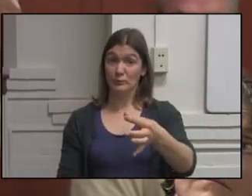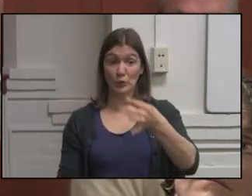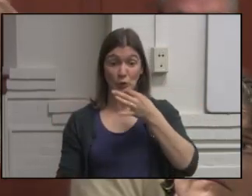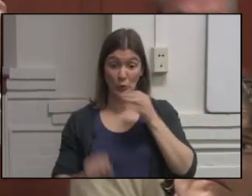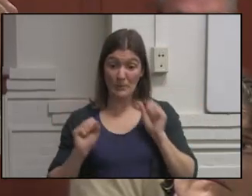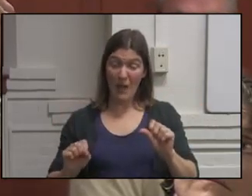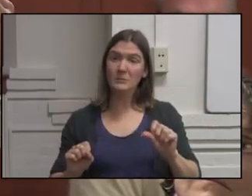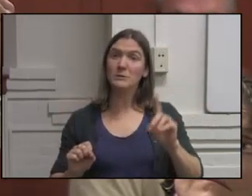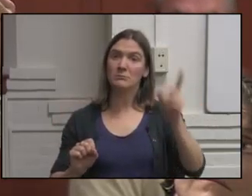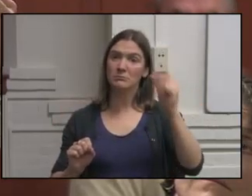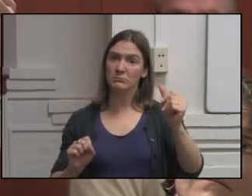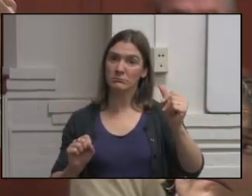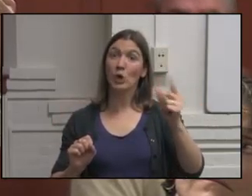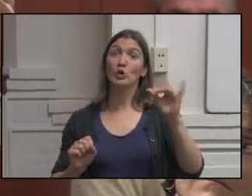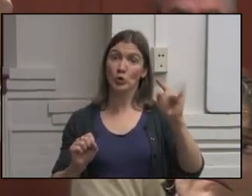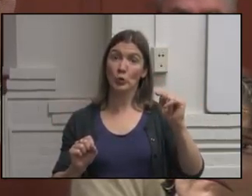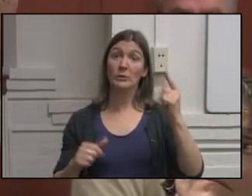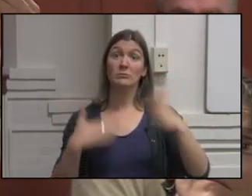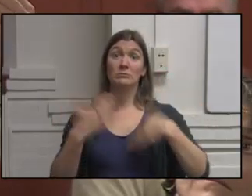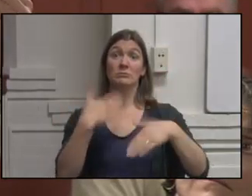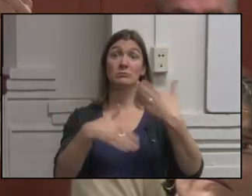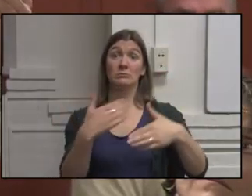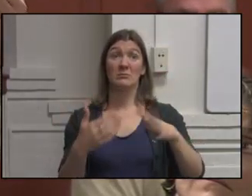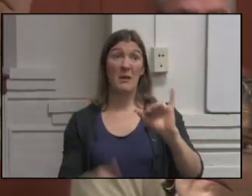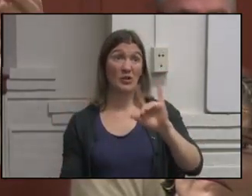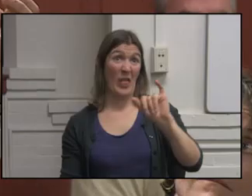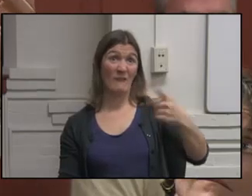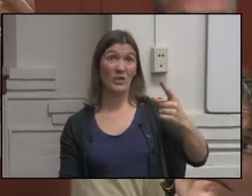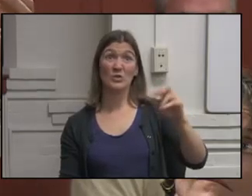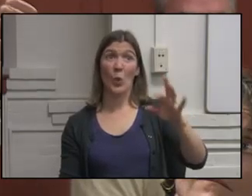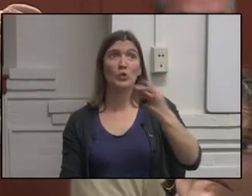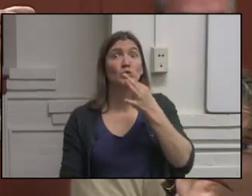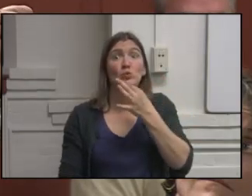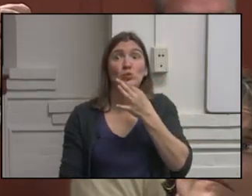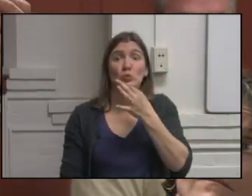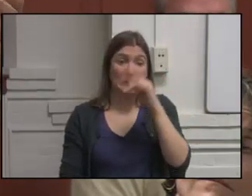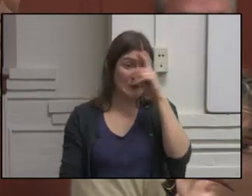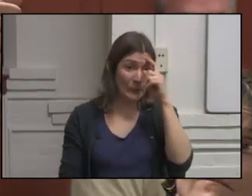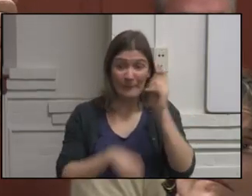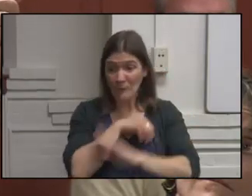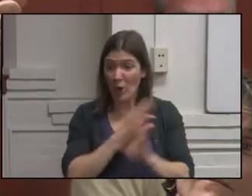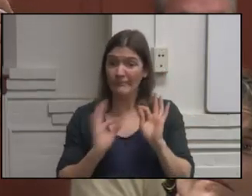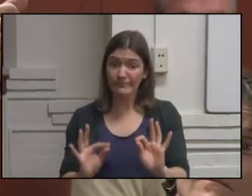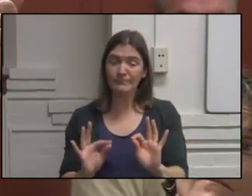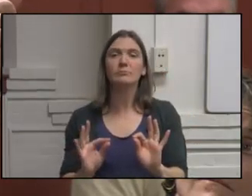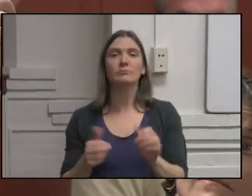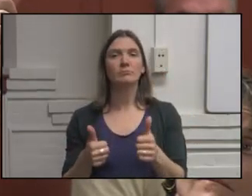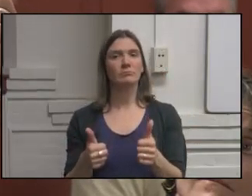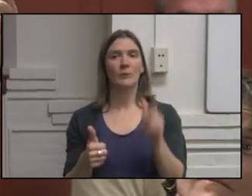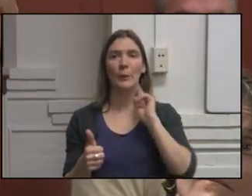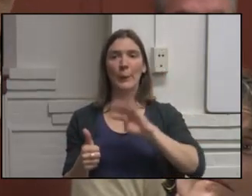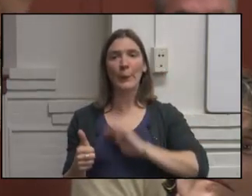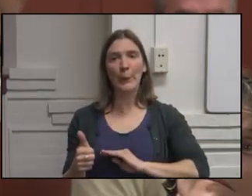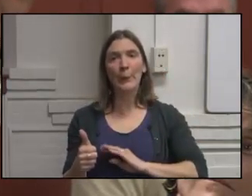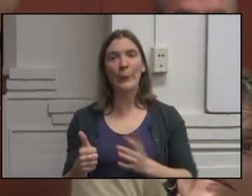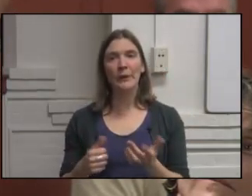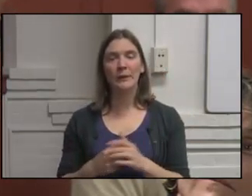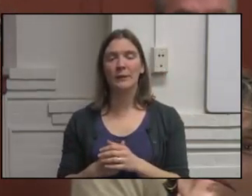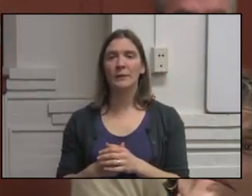could to actually have a person in place, you know, by July 1st or as soon as possible, I think, for one thing, in my point of view,